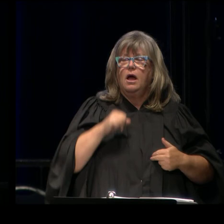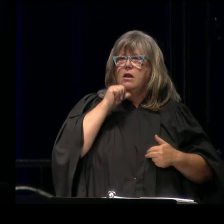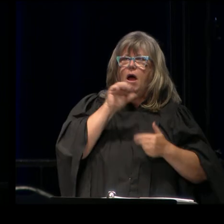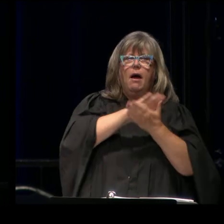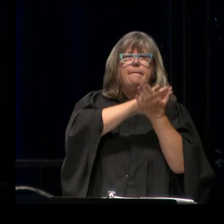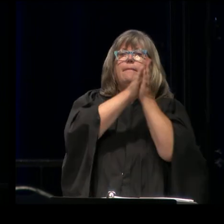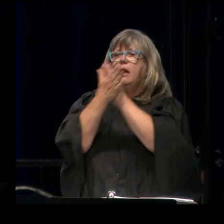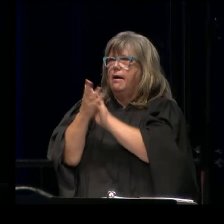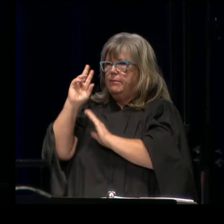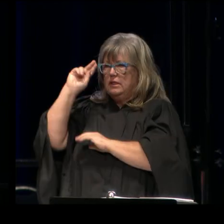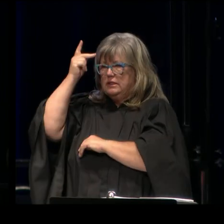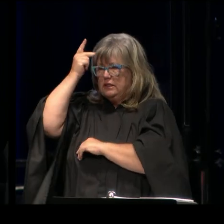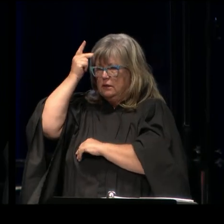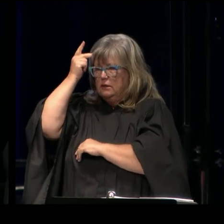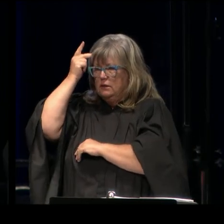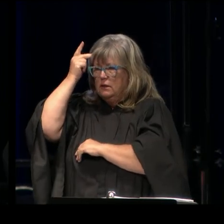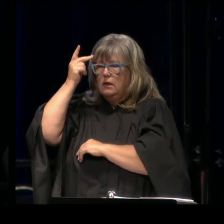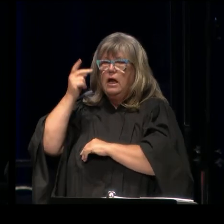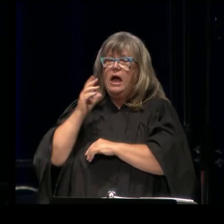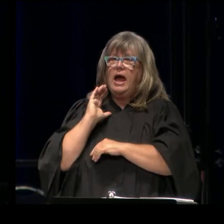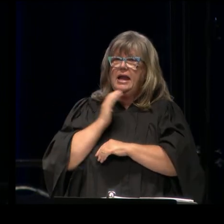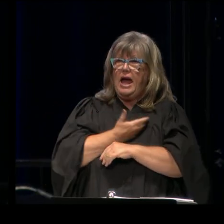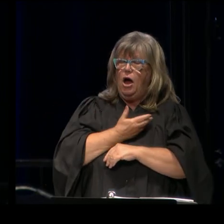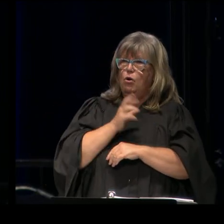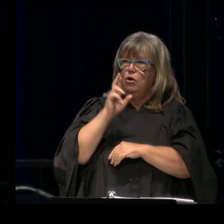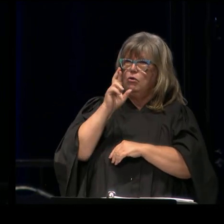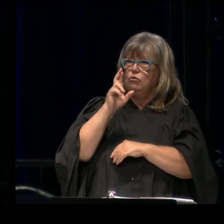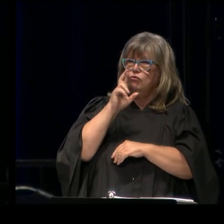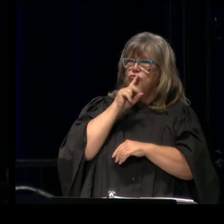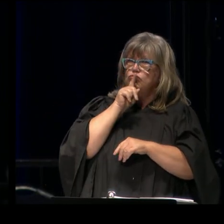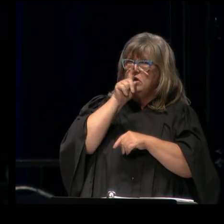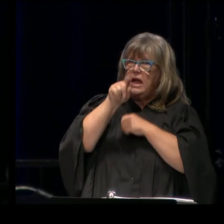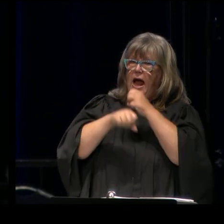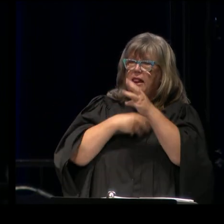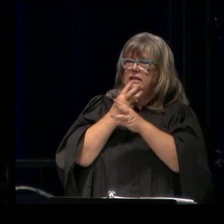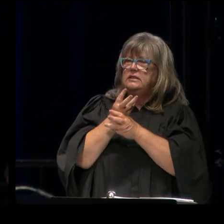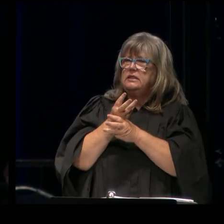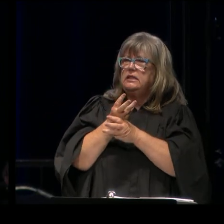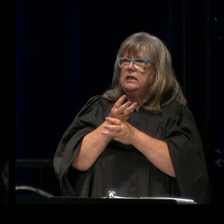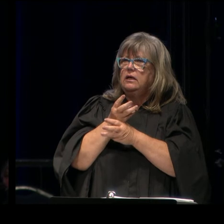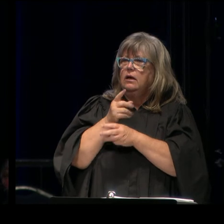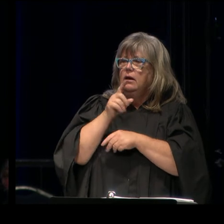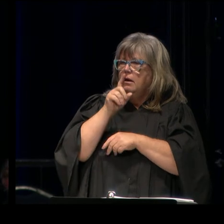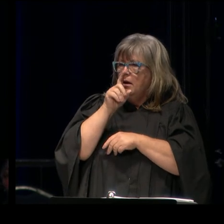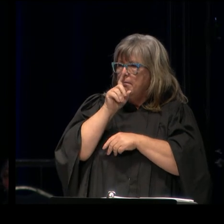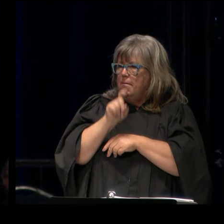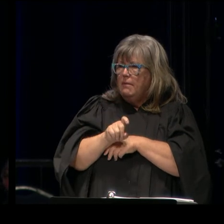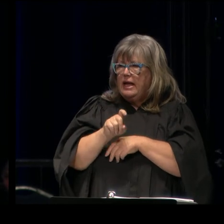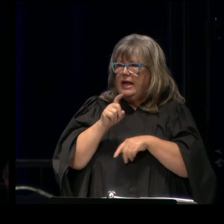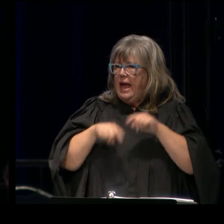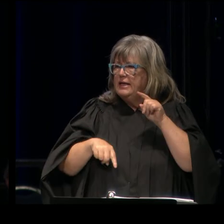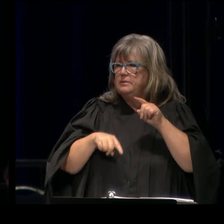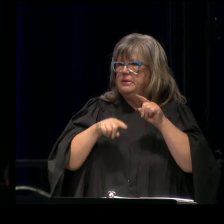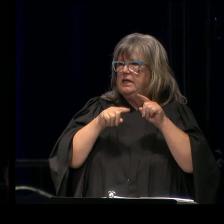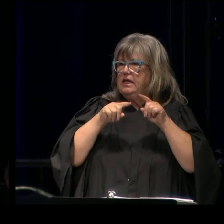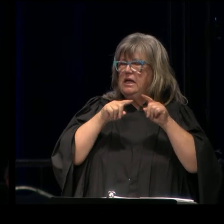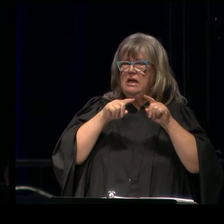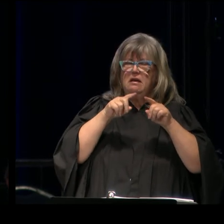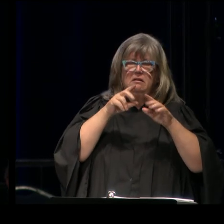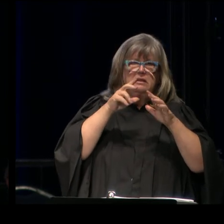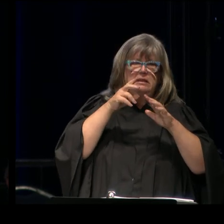our loyalty must never be tested or biased or be used or